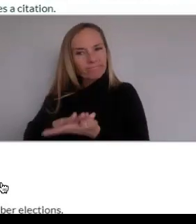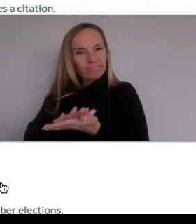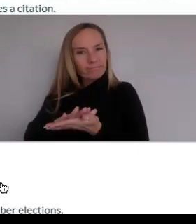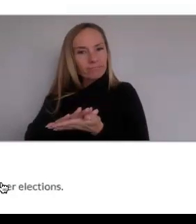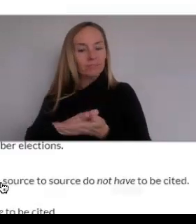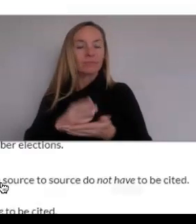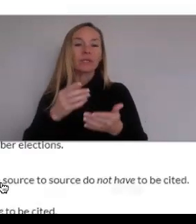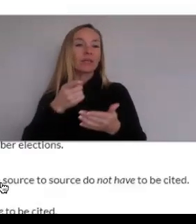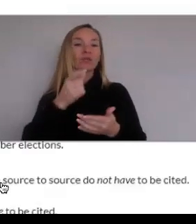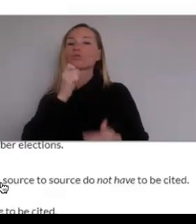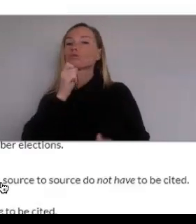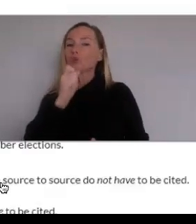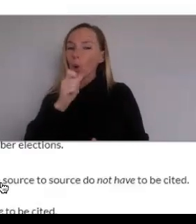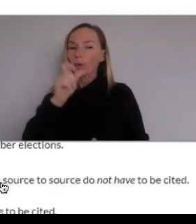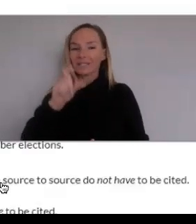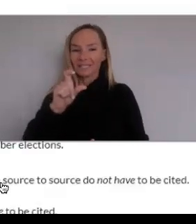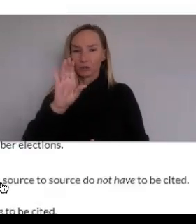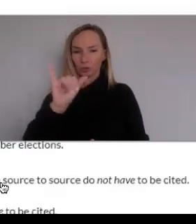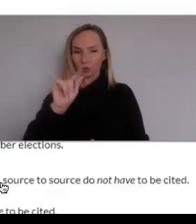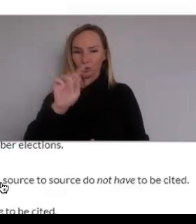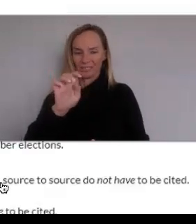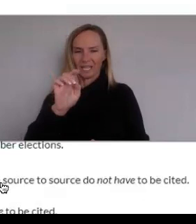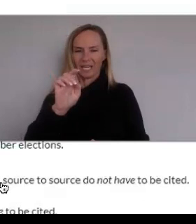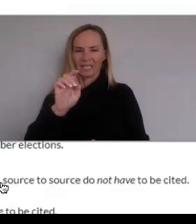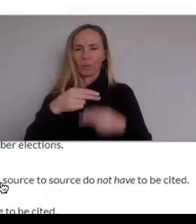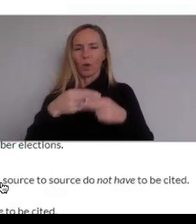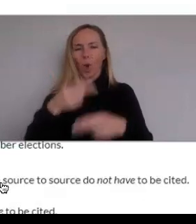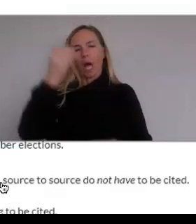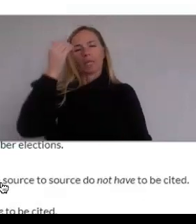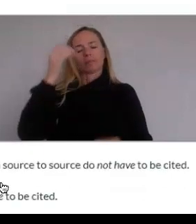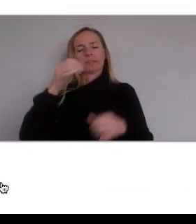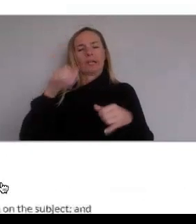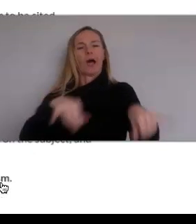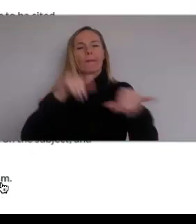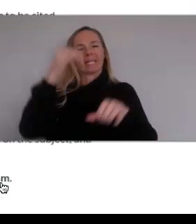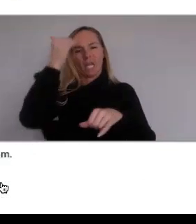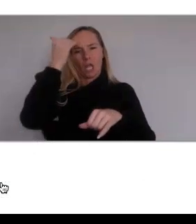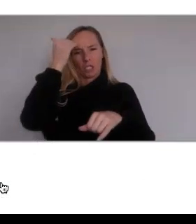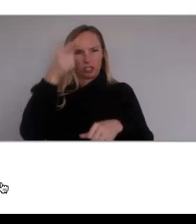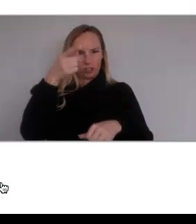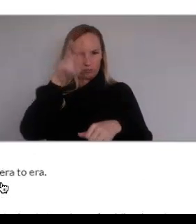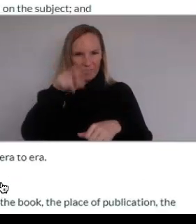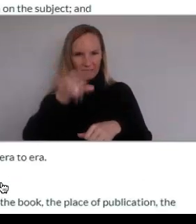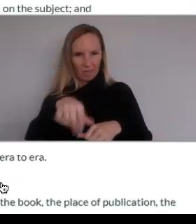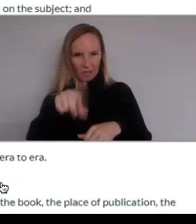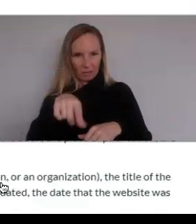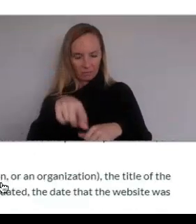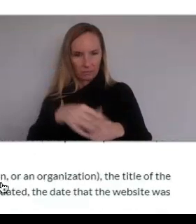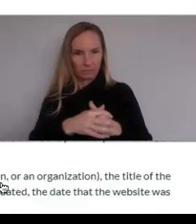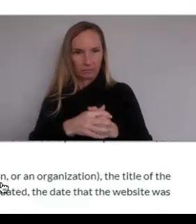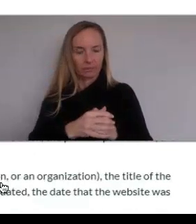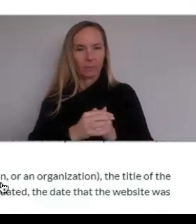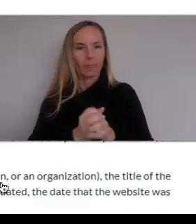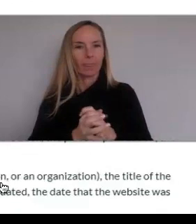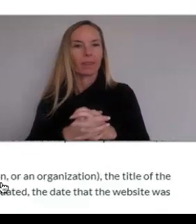cite, we're calling it common knowledge. And so here's some information on that. Why